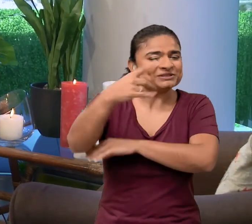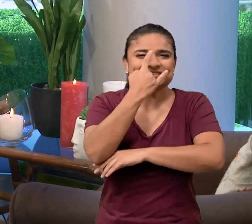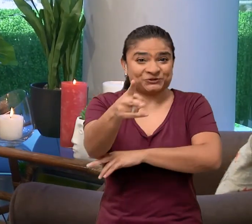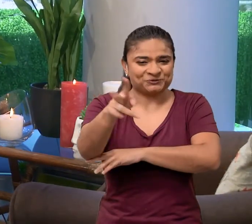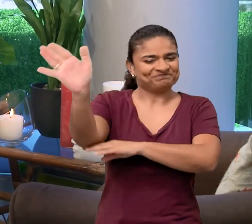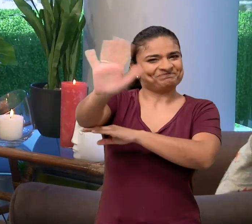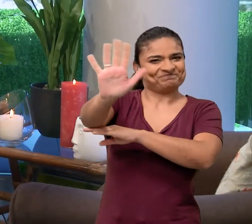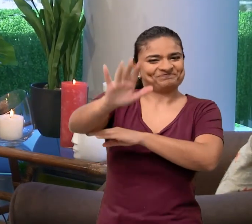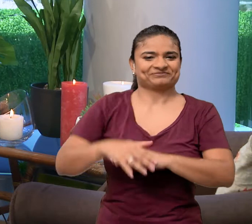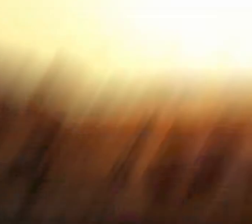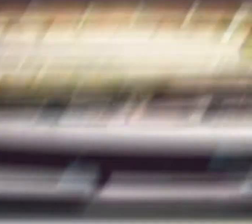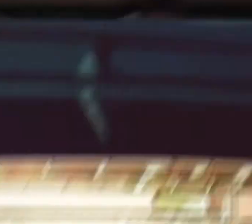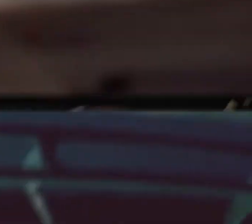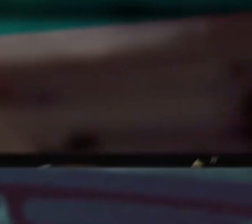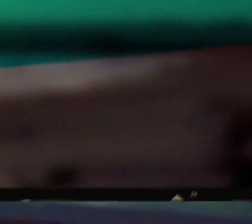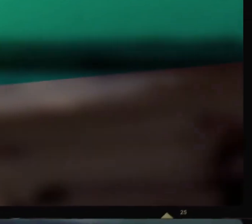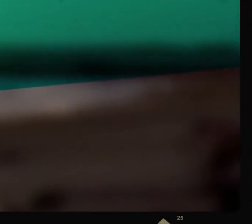place. Here's DJ Kabila.